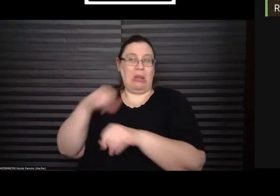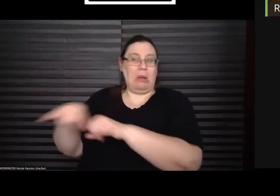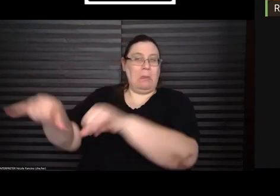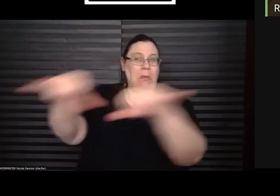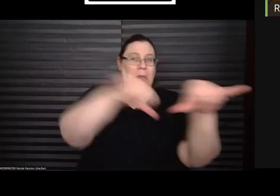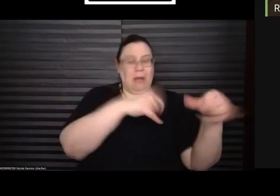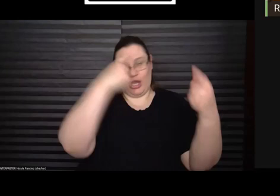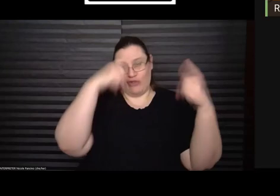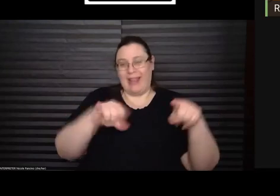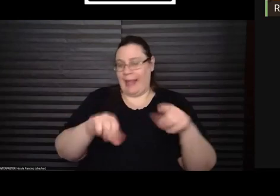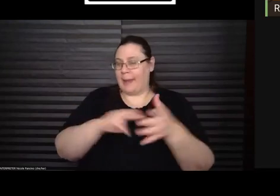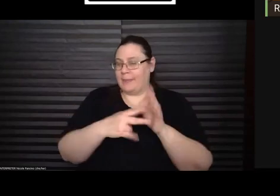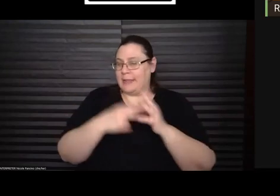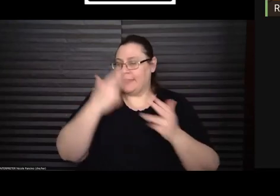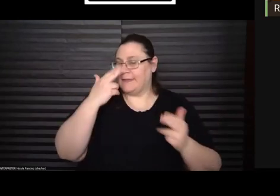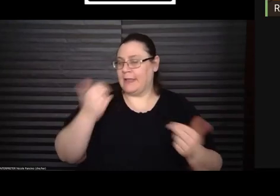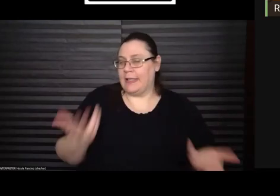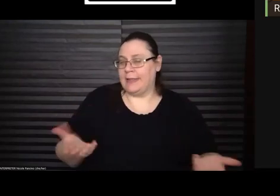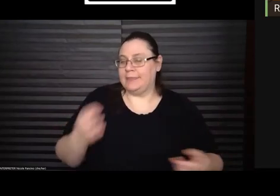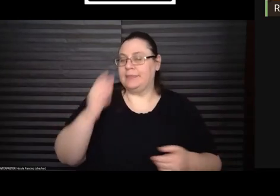of funny.